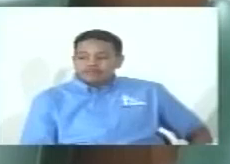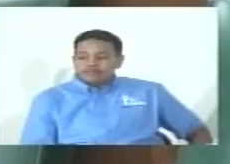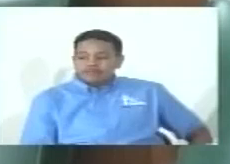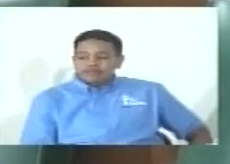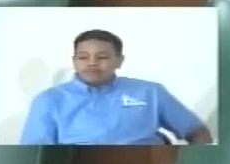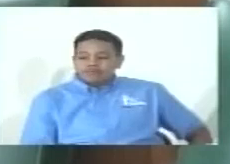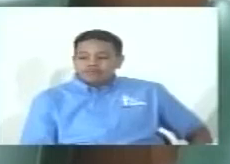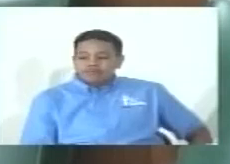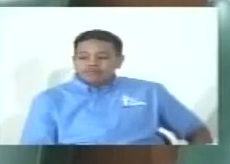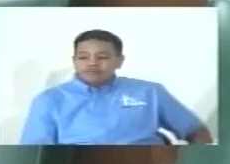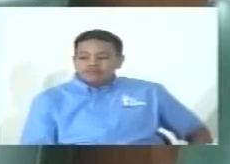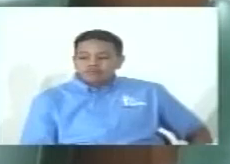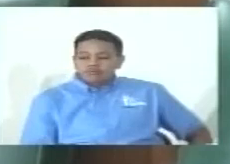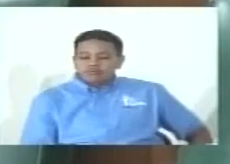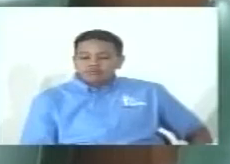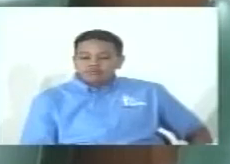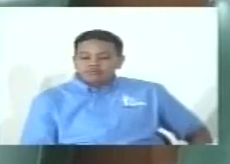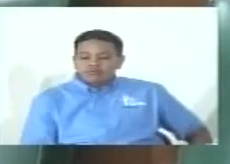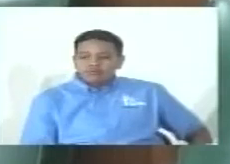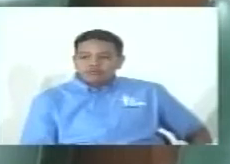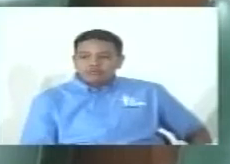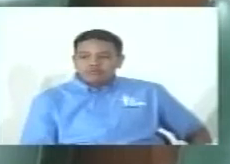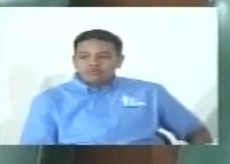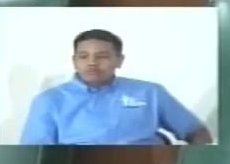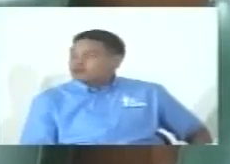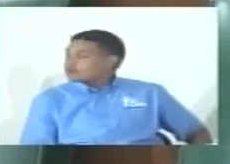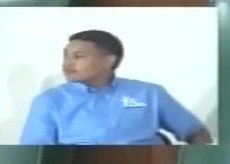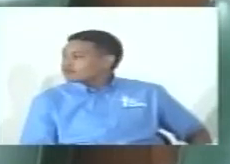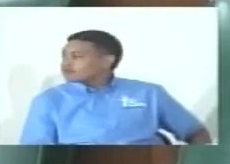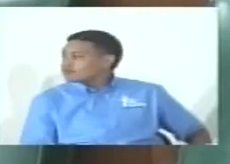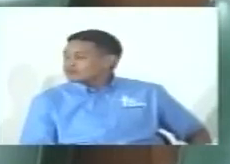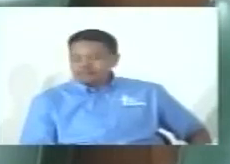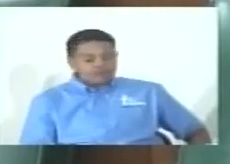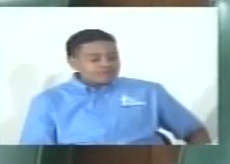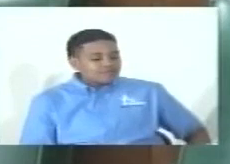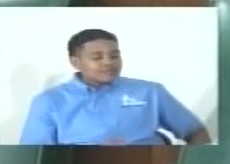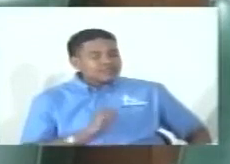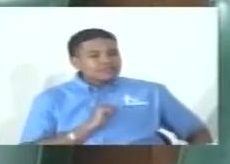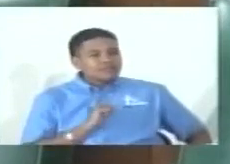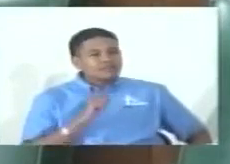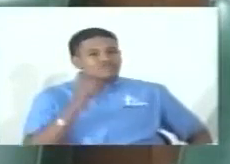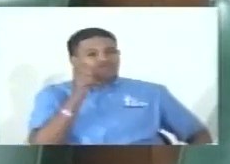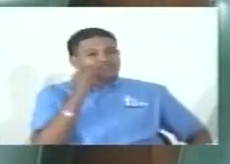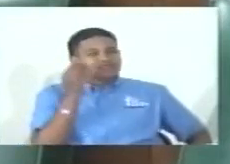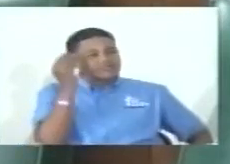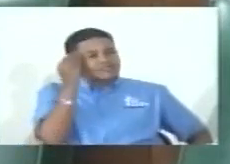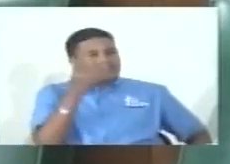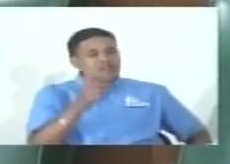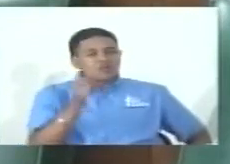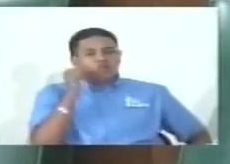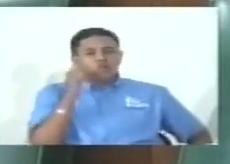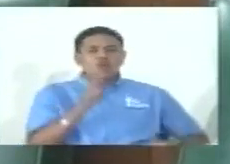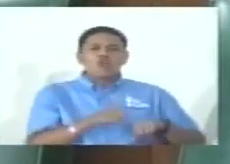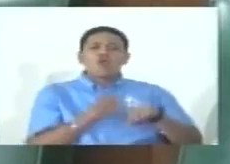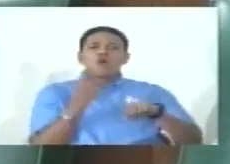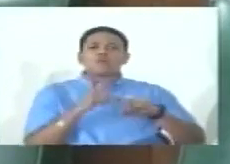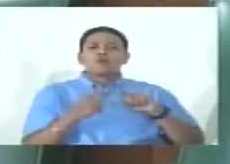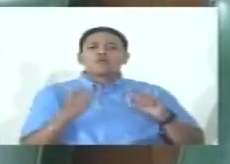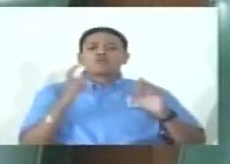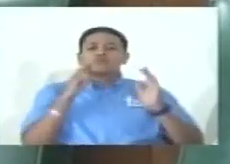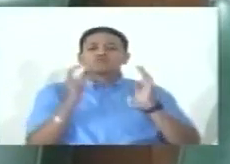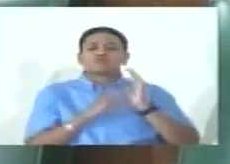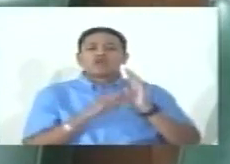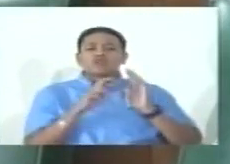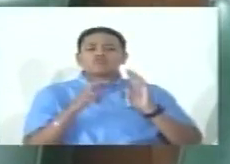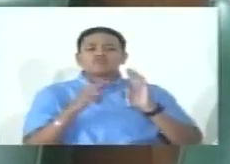As I said, I won't be long, but I just want us to recognize the role